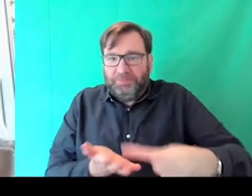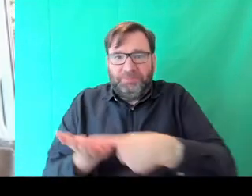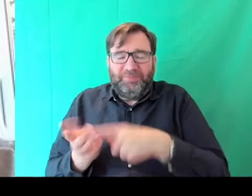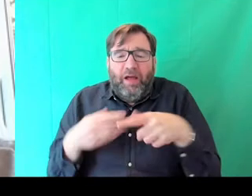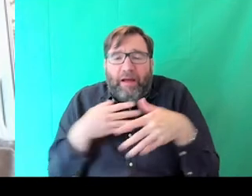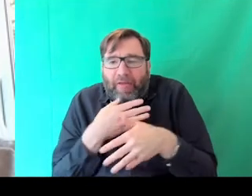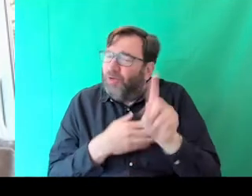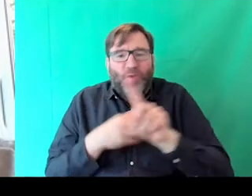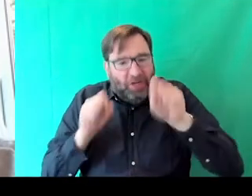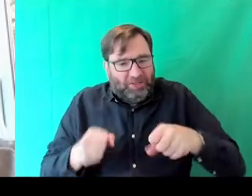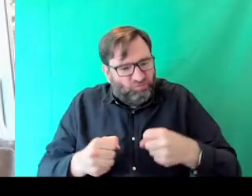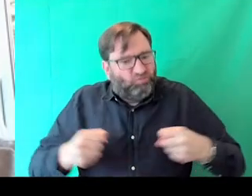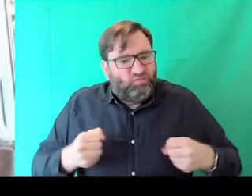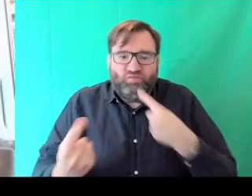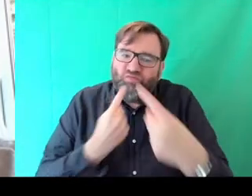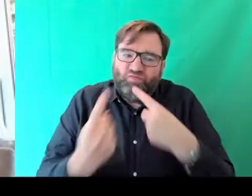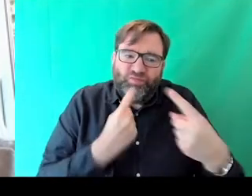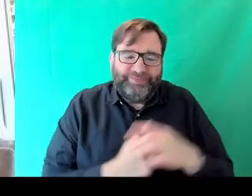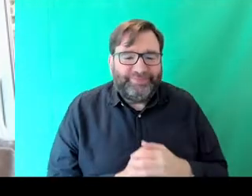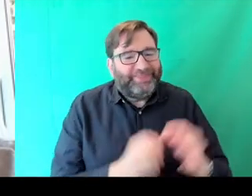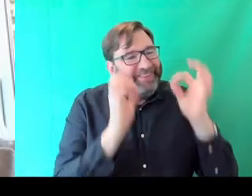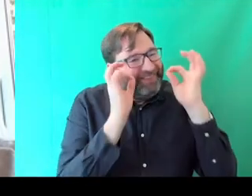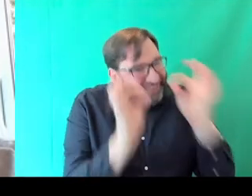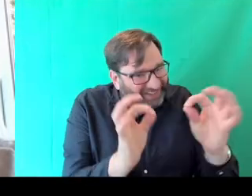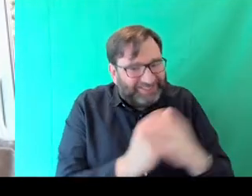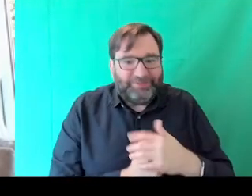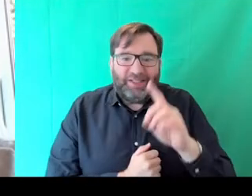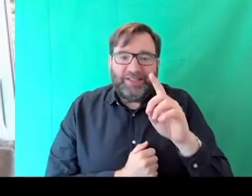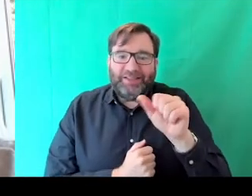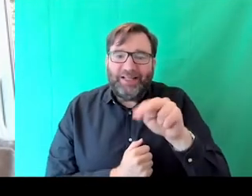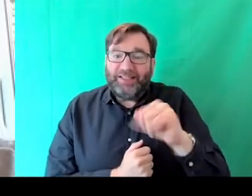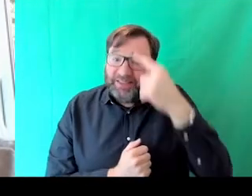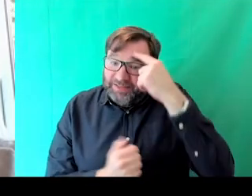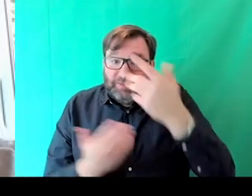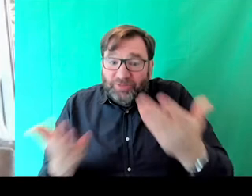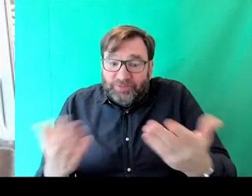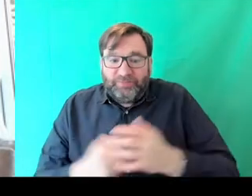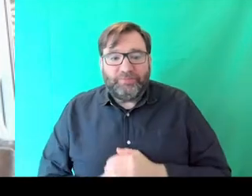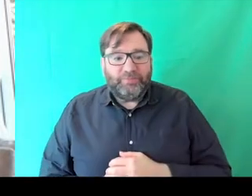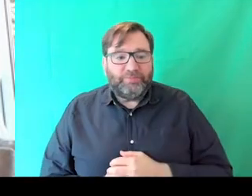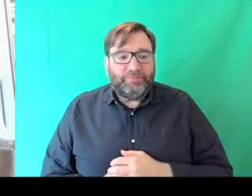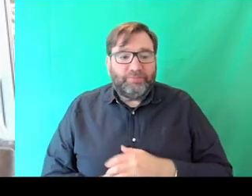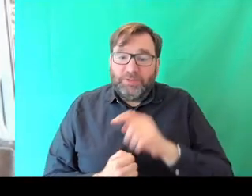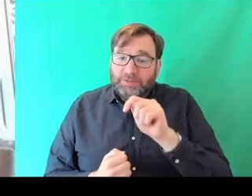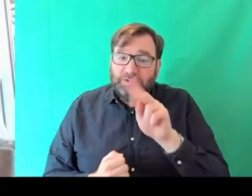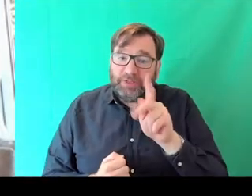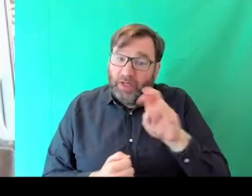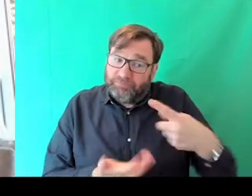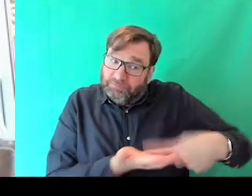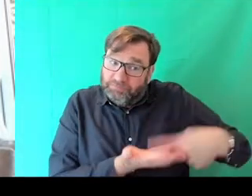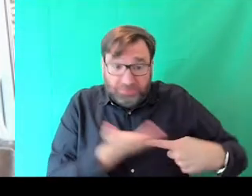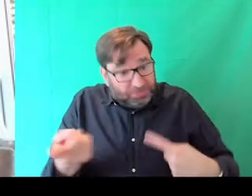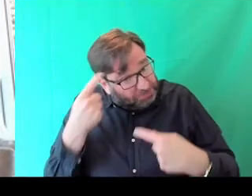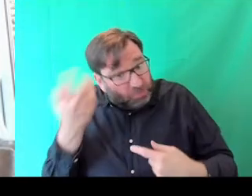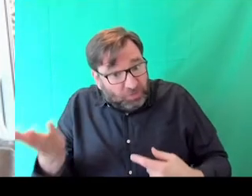think the Channel 4 ad, the way in which it portrayed the Paralympics, I think was very clever in the way that it did it, both in terms